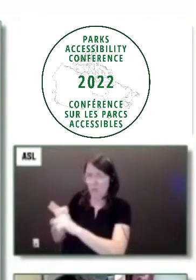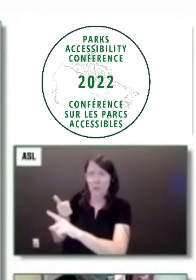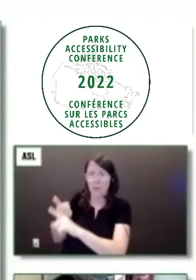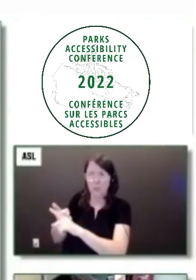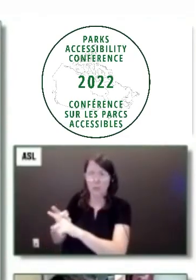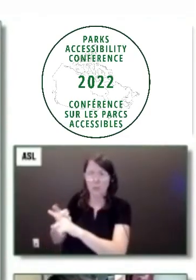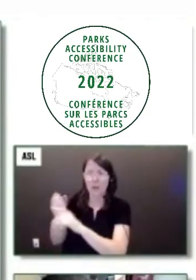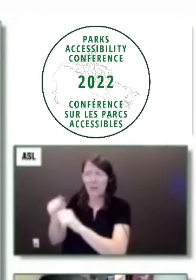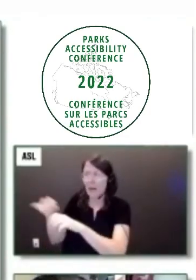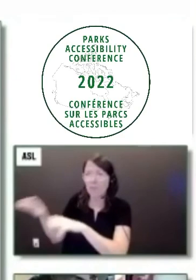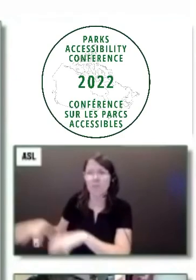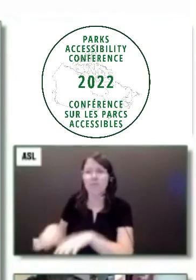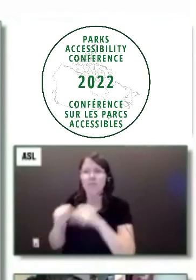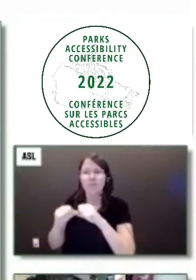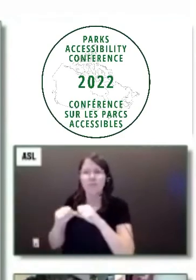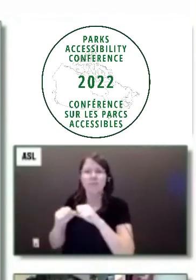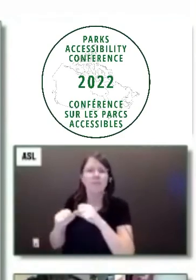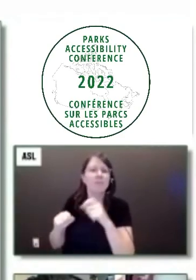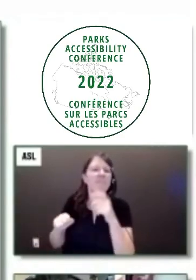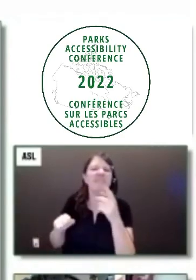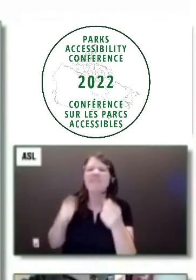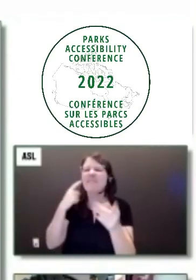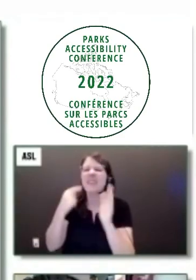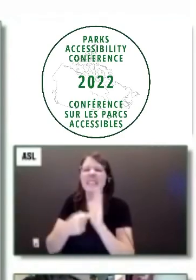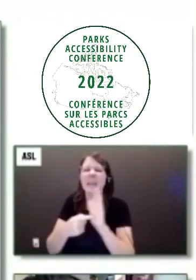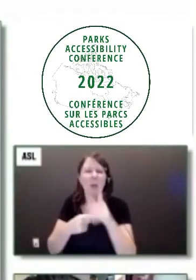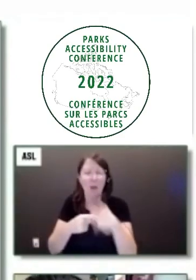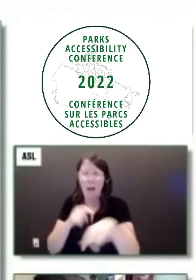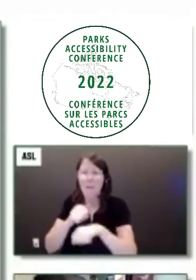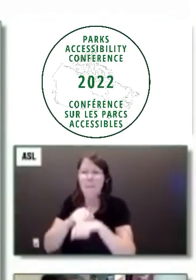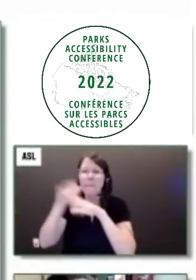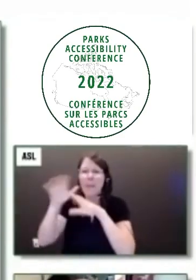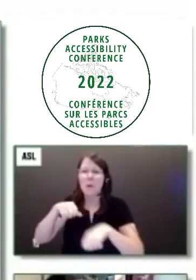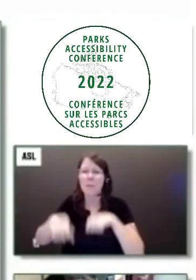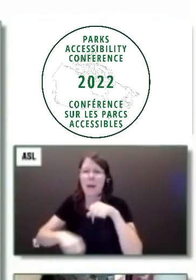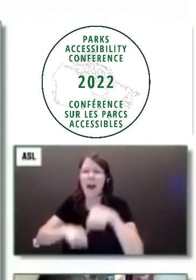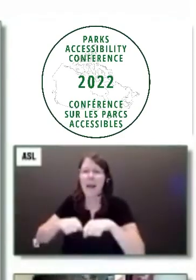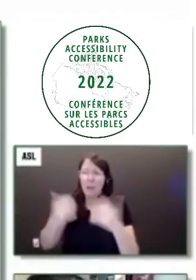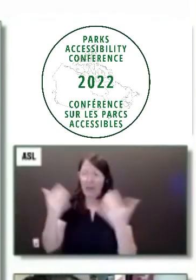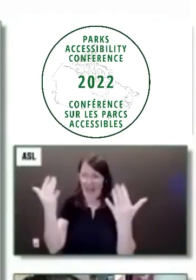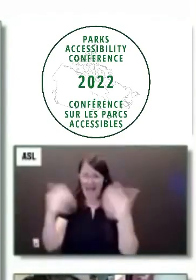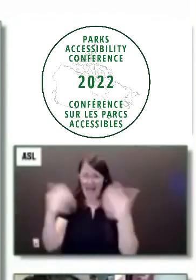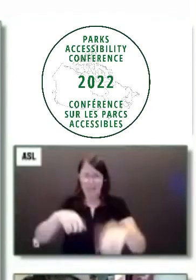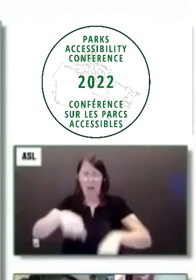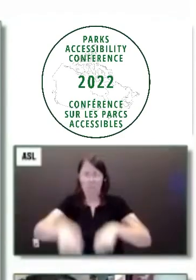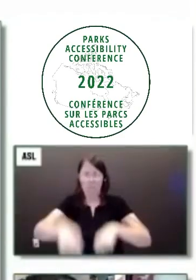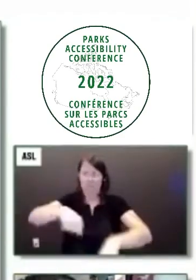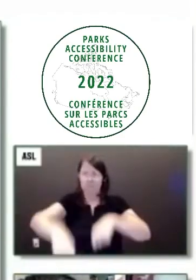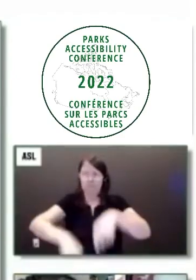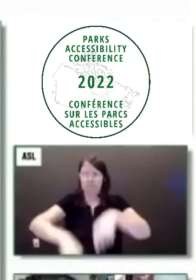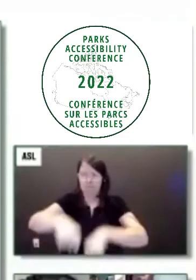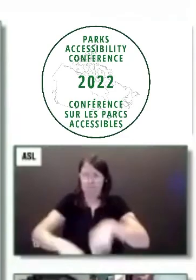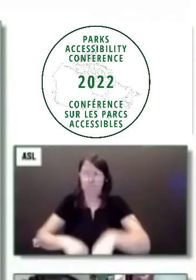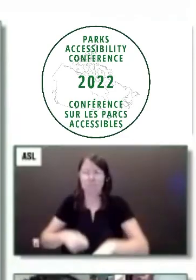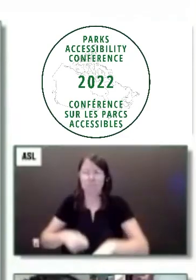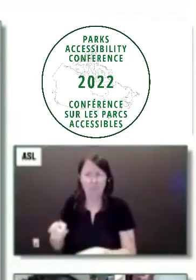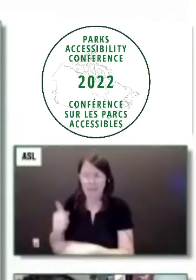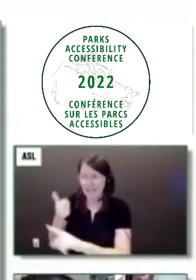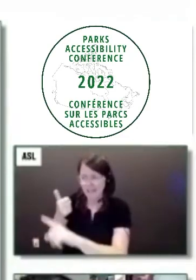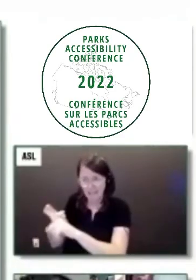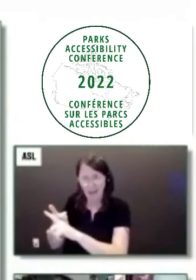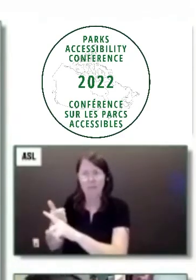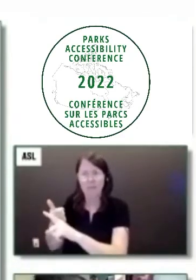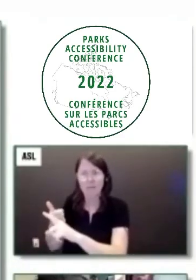an adaptive mountain bike in a forested setting. One of the things that this pathway acknowledges, or that research examining